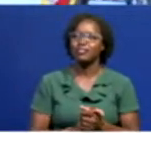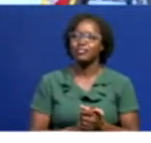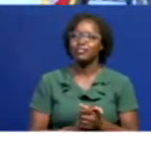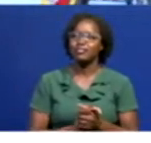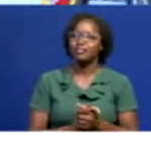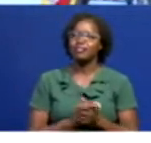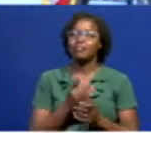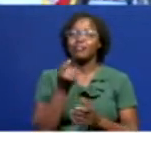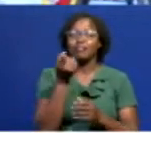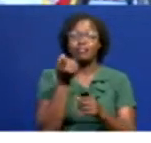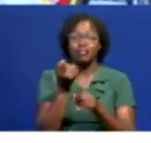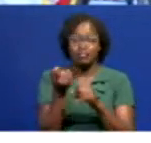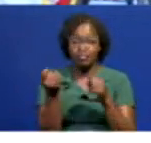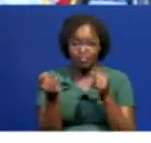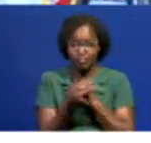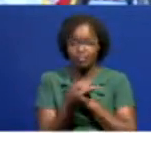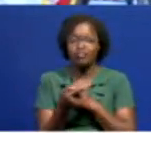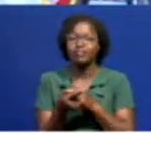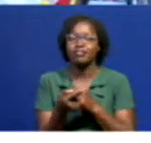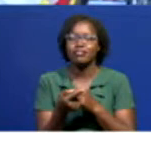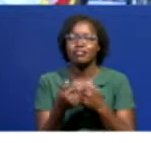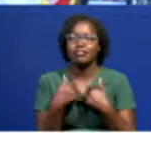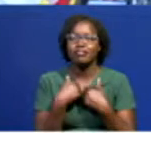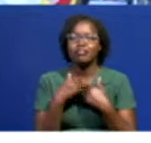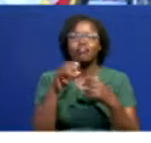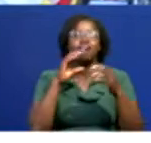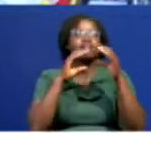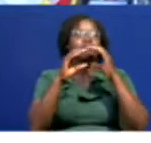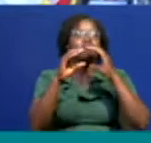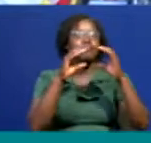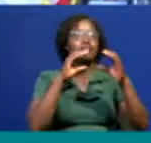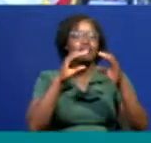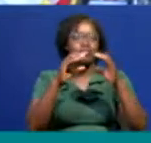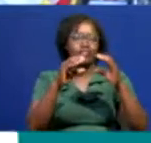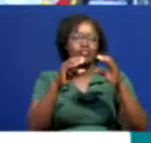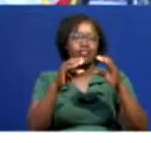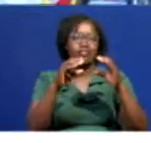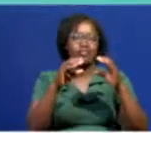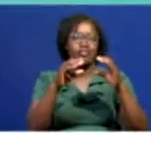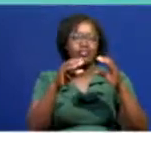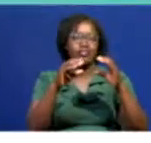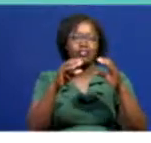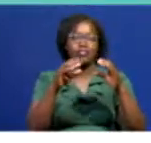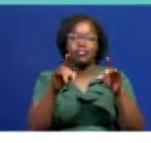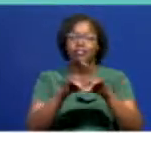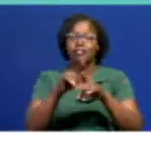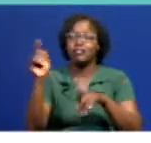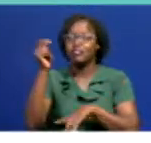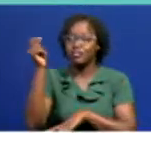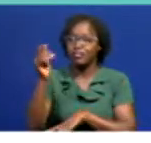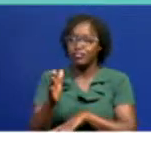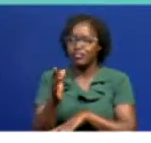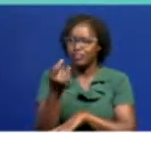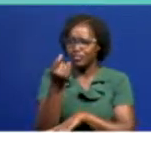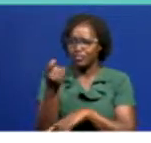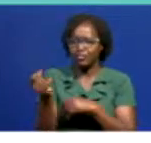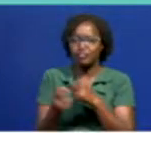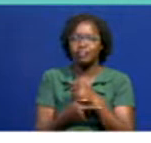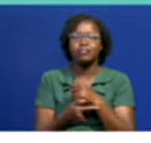And in a few months, we are having a conversation as Kenyans. In a few